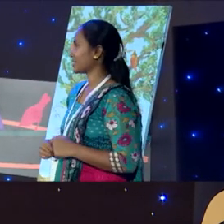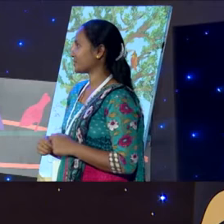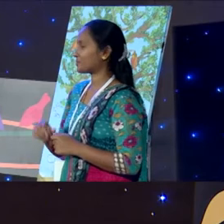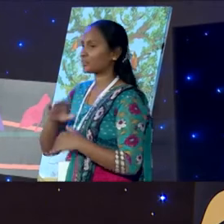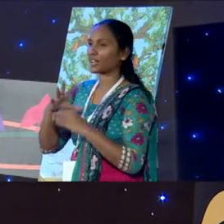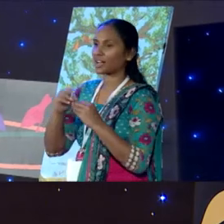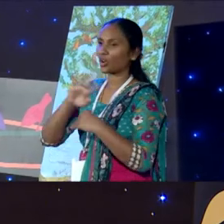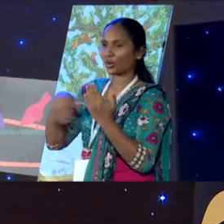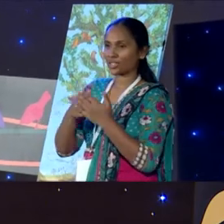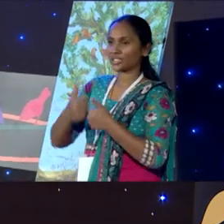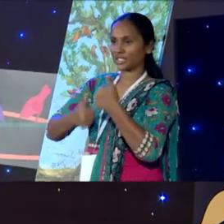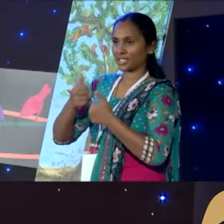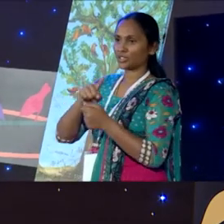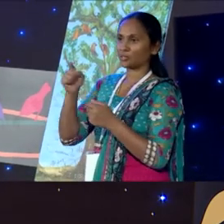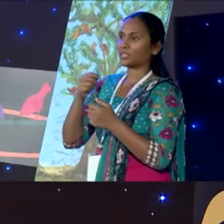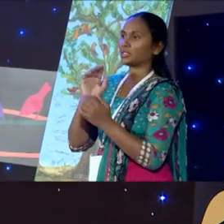interesting life can be.